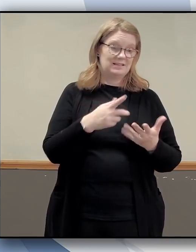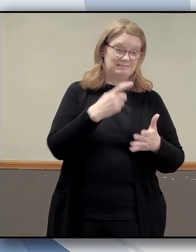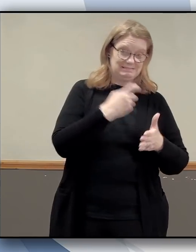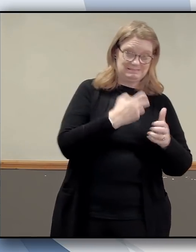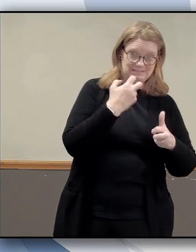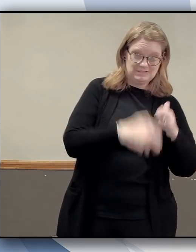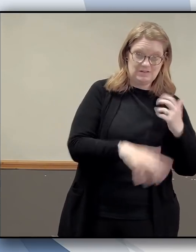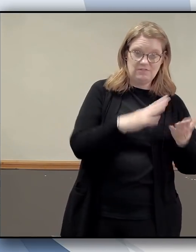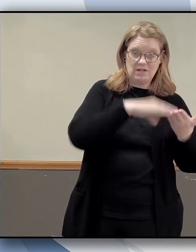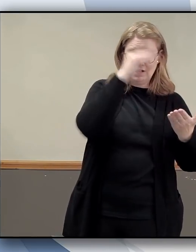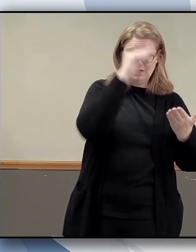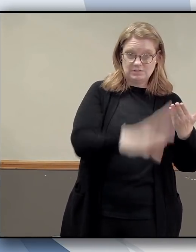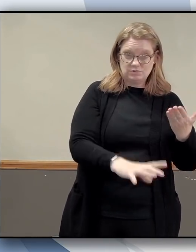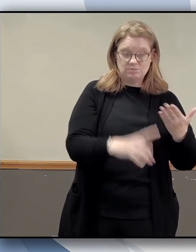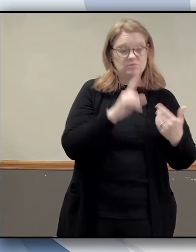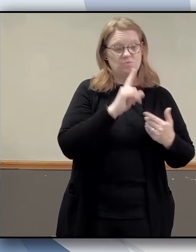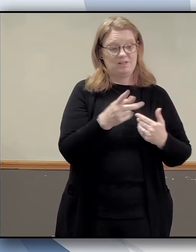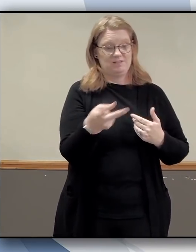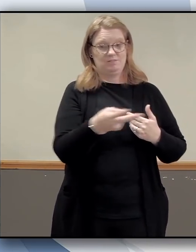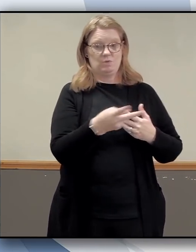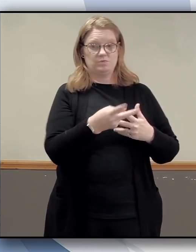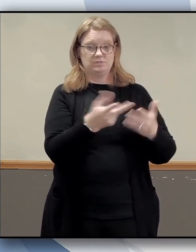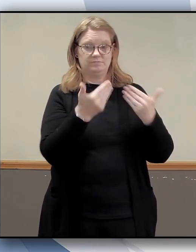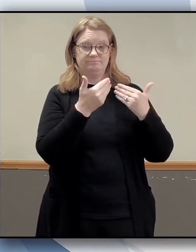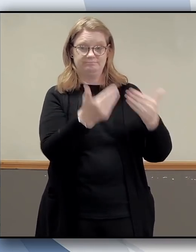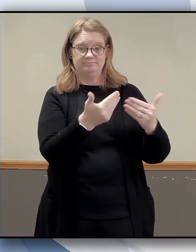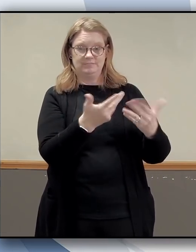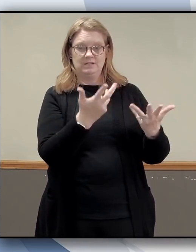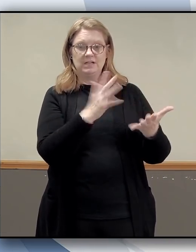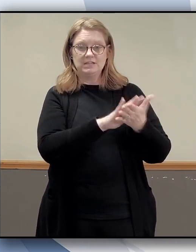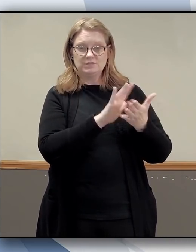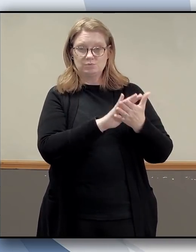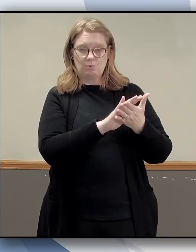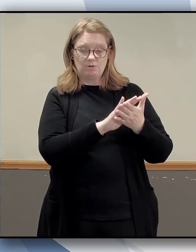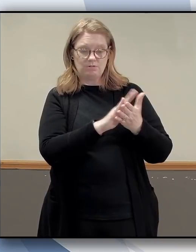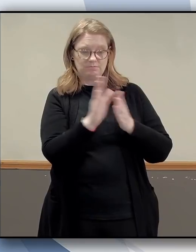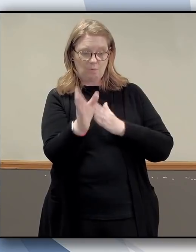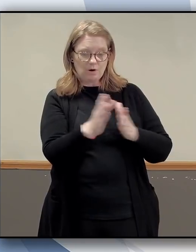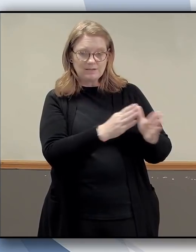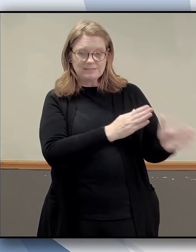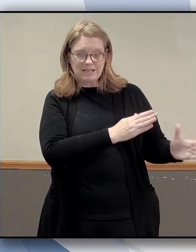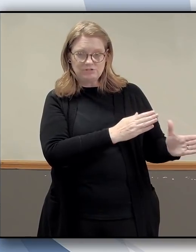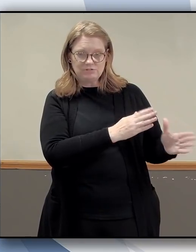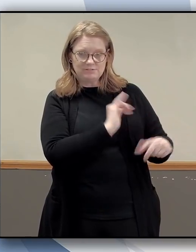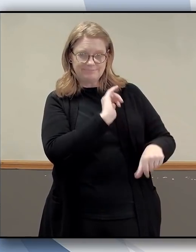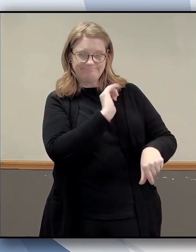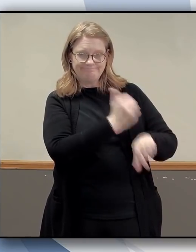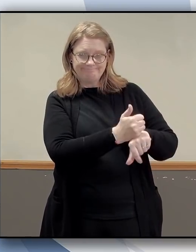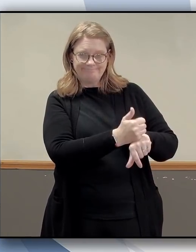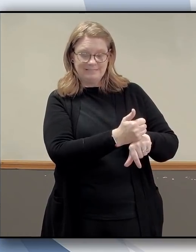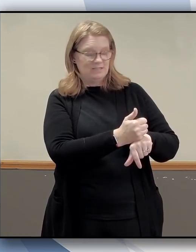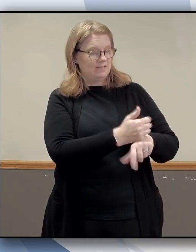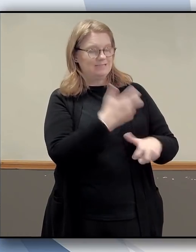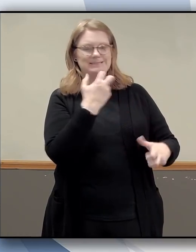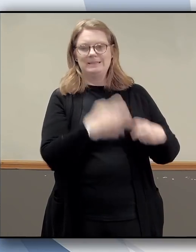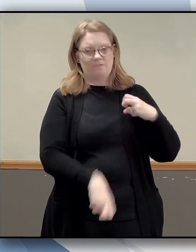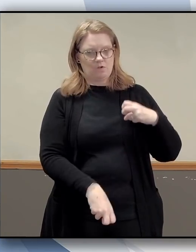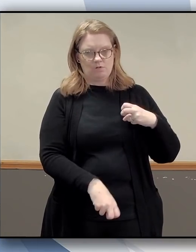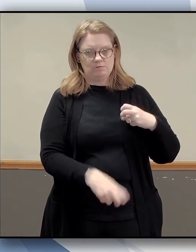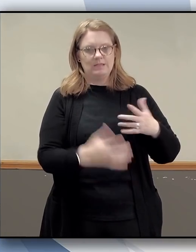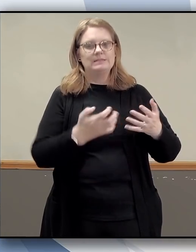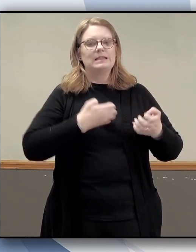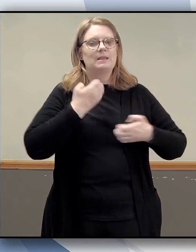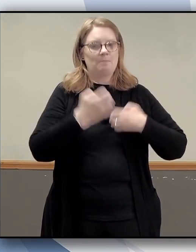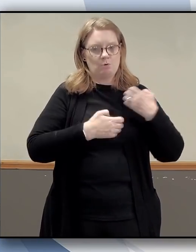think it's a positive example. School reorganizations are some of the most emotional, difficult things you can imagine outside